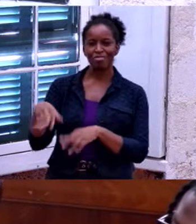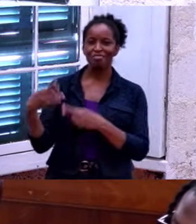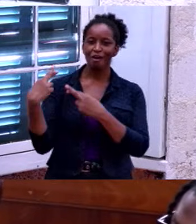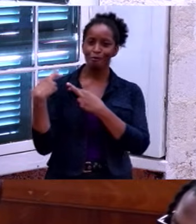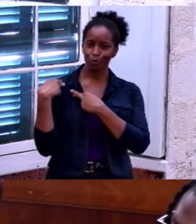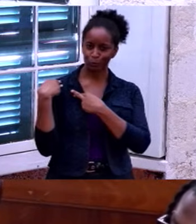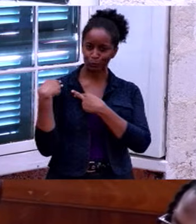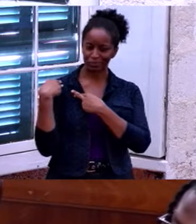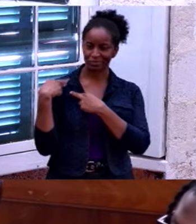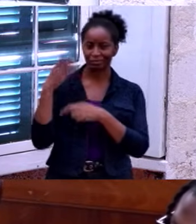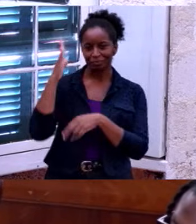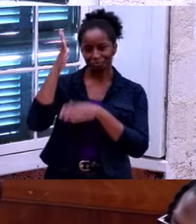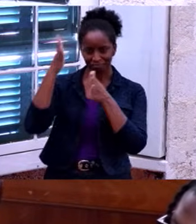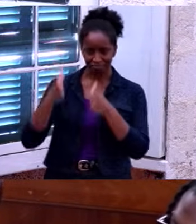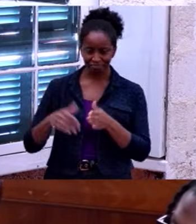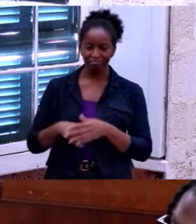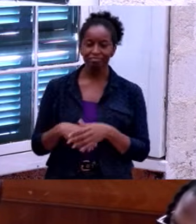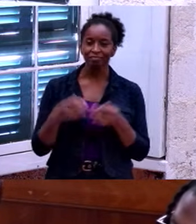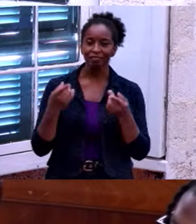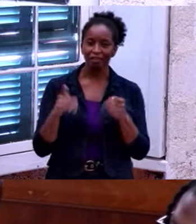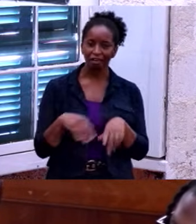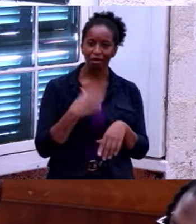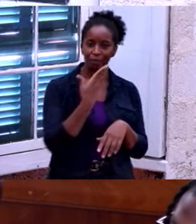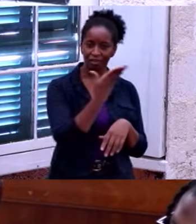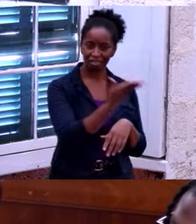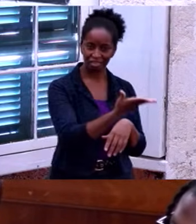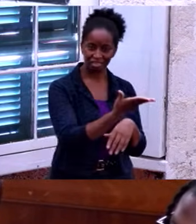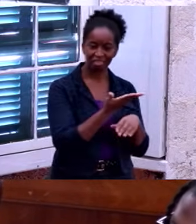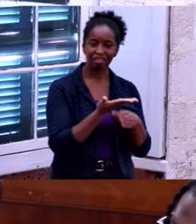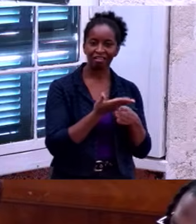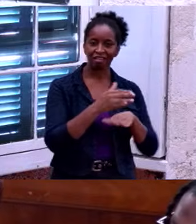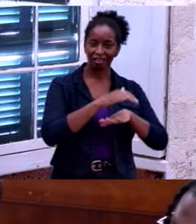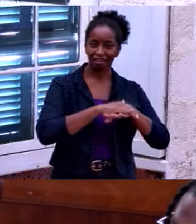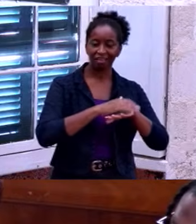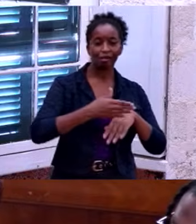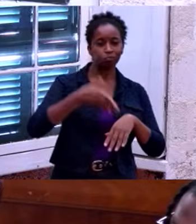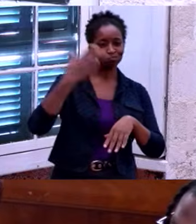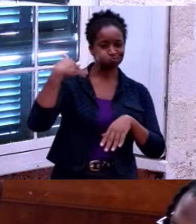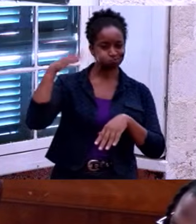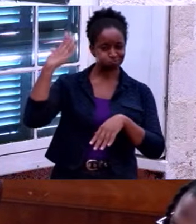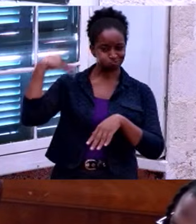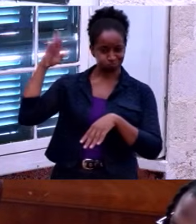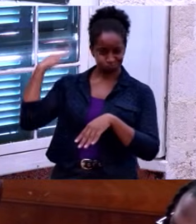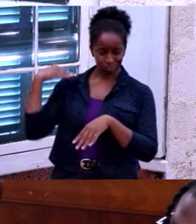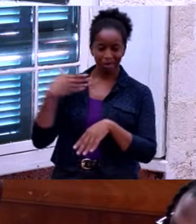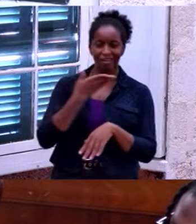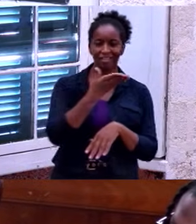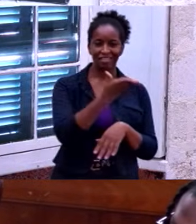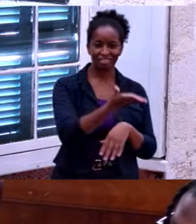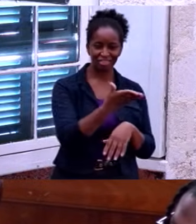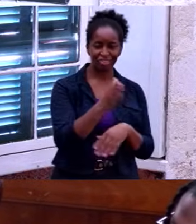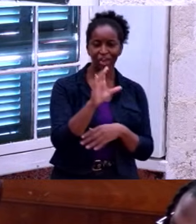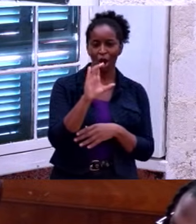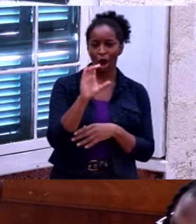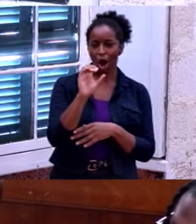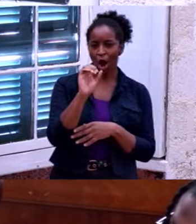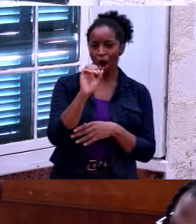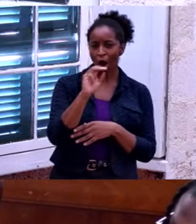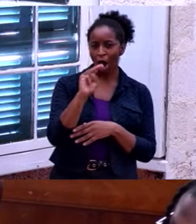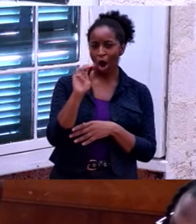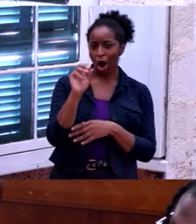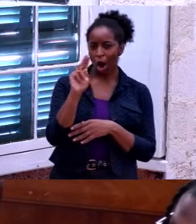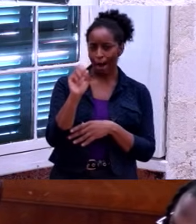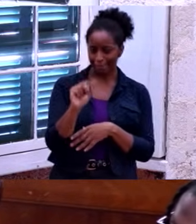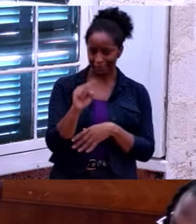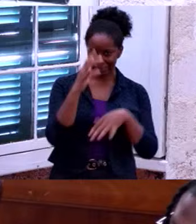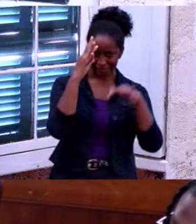back in the old days in England was the one person who had to take the bad news of what the Commons had decided to the king. The king may not like that